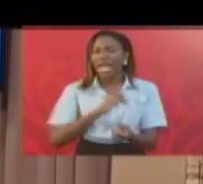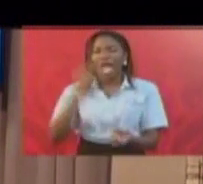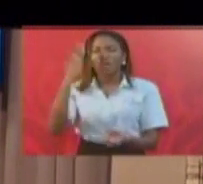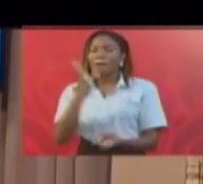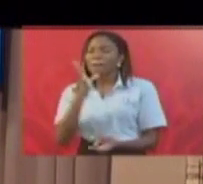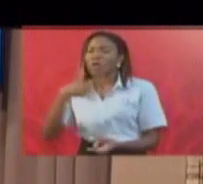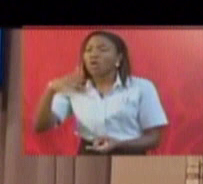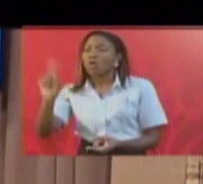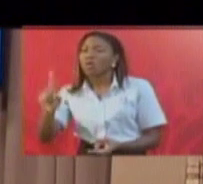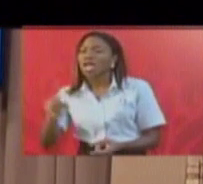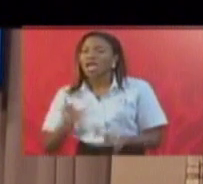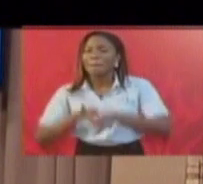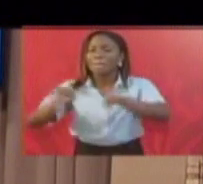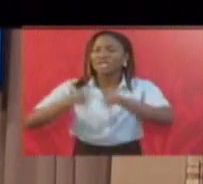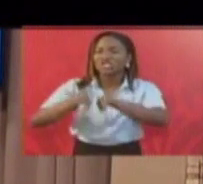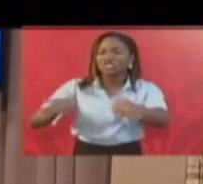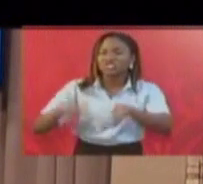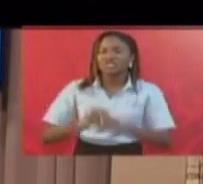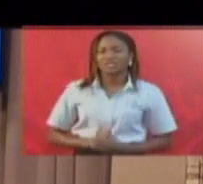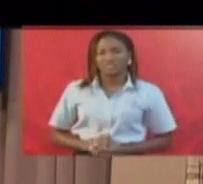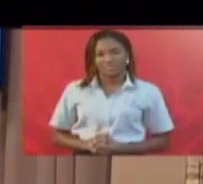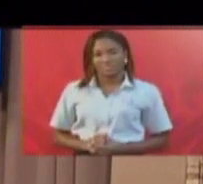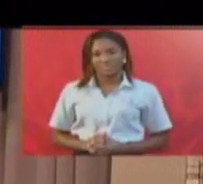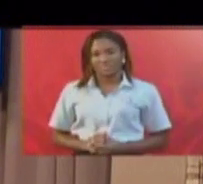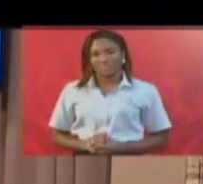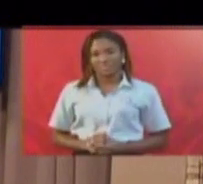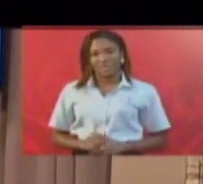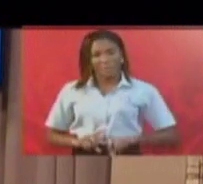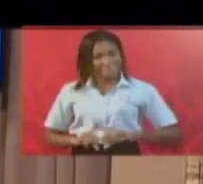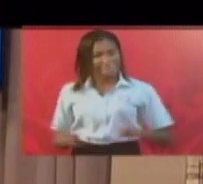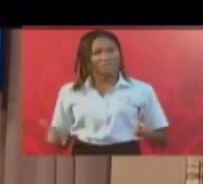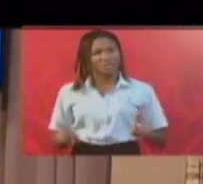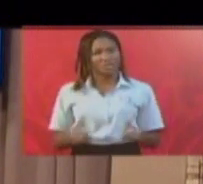the beach. But would you put your head on a block and